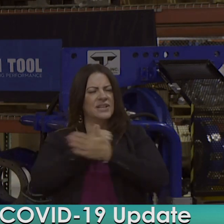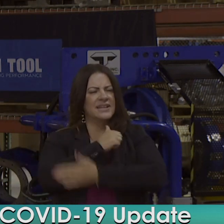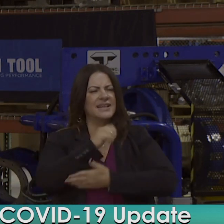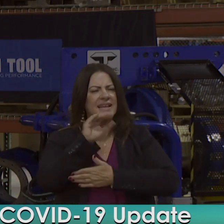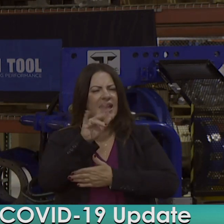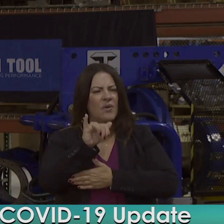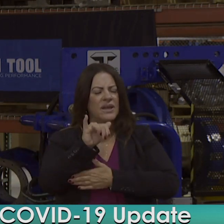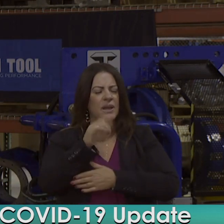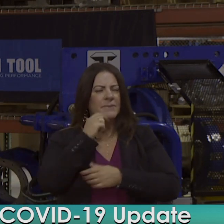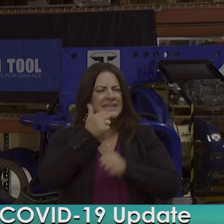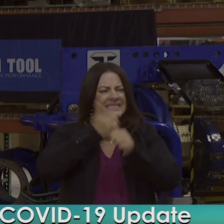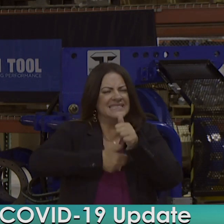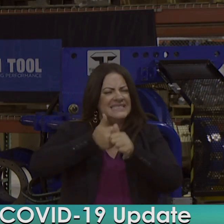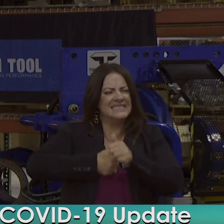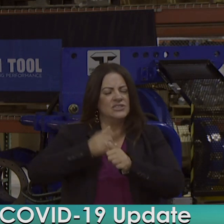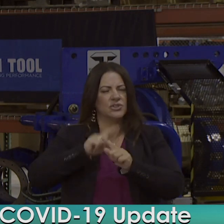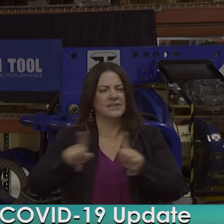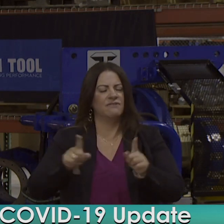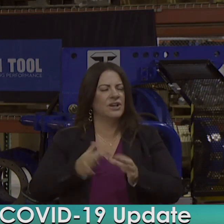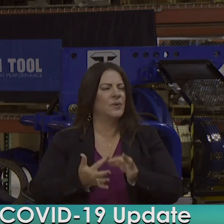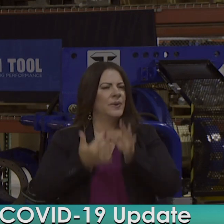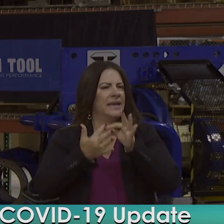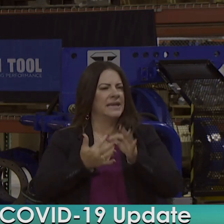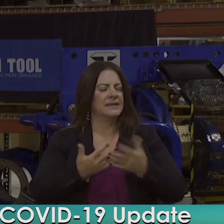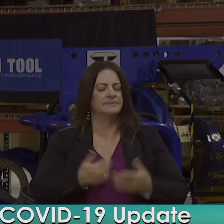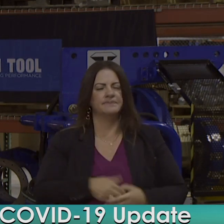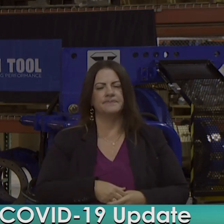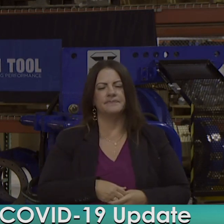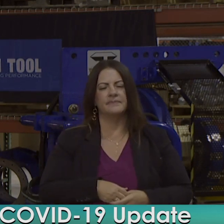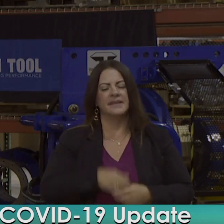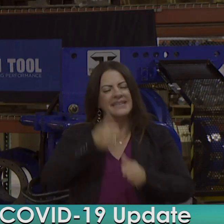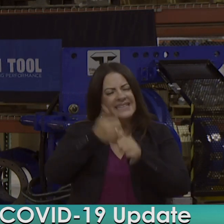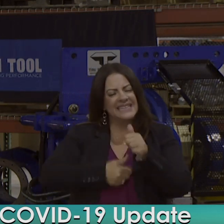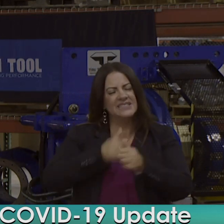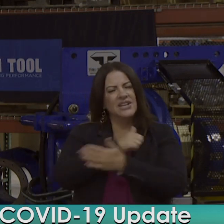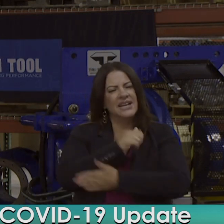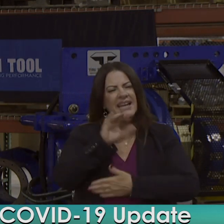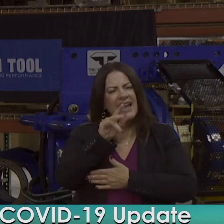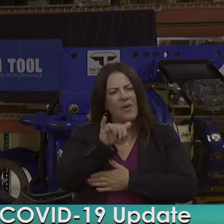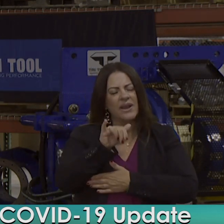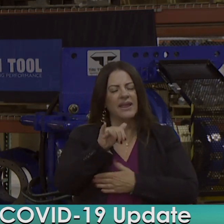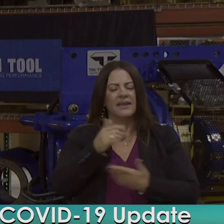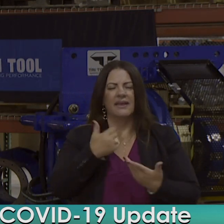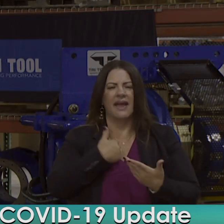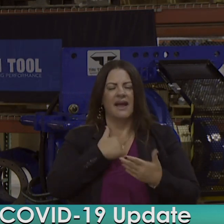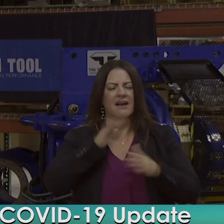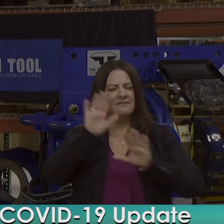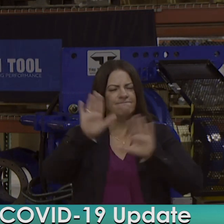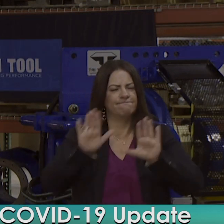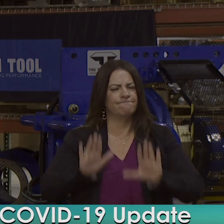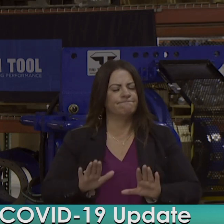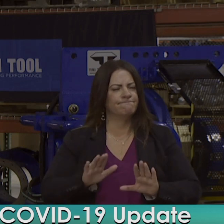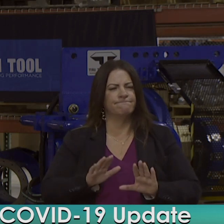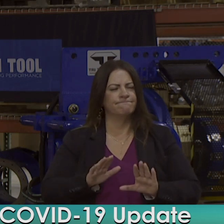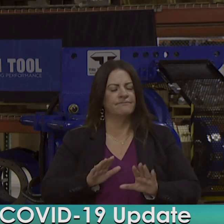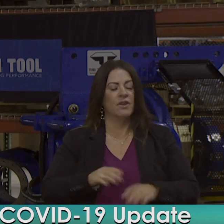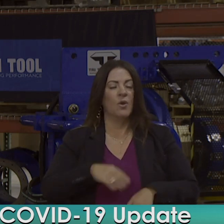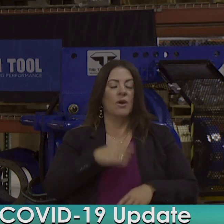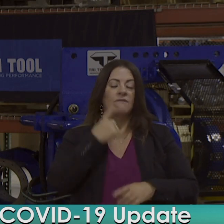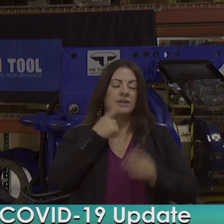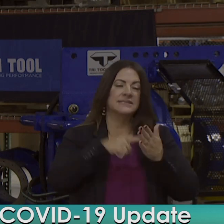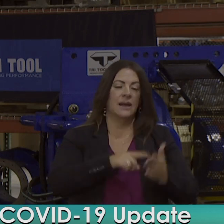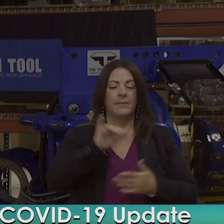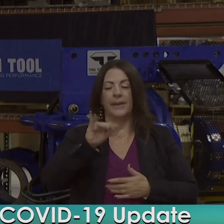has unique criteria and conditions, and within those counties, unique conditions as well. One county,